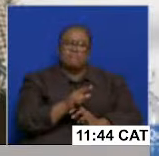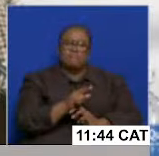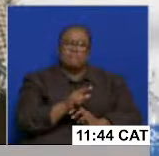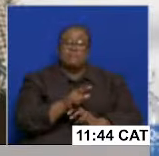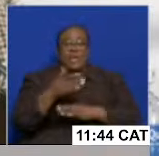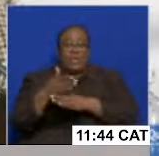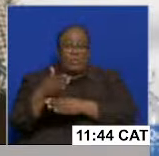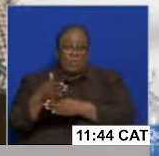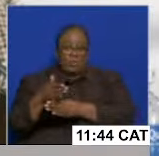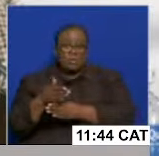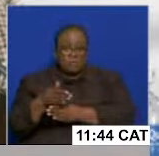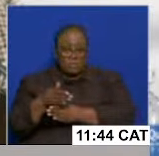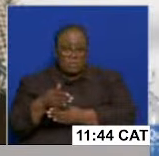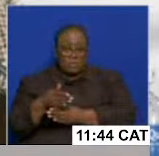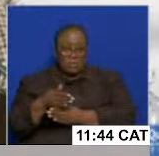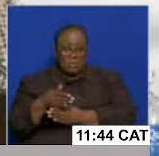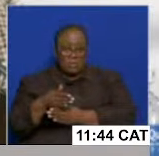not?